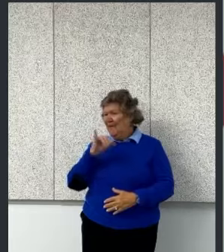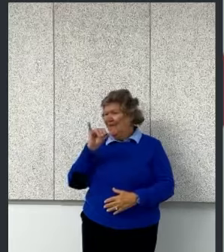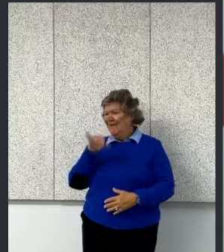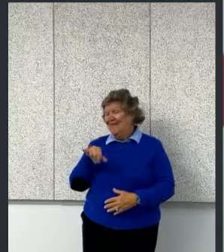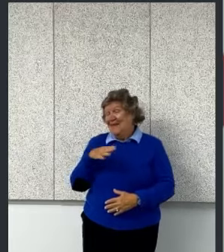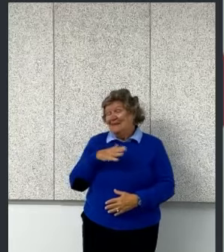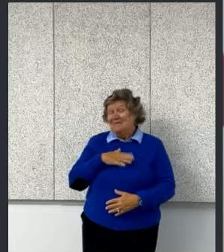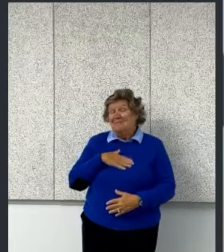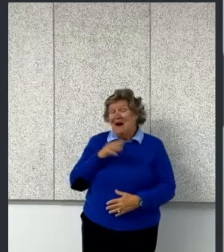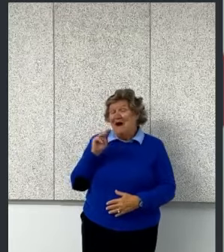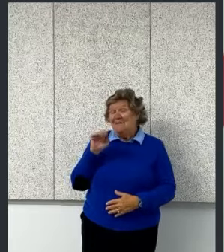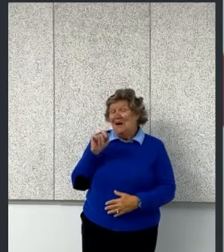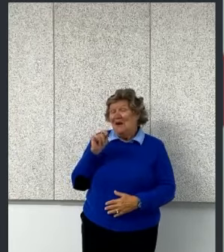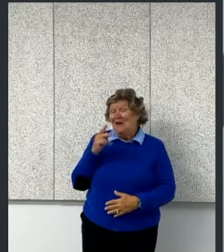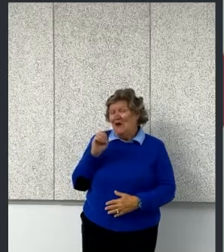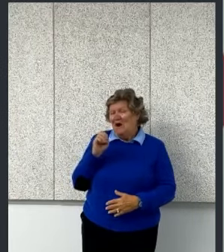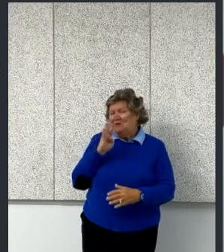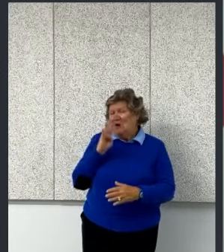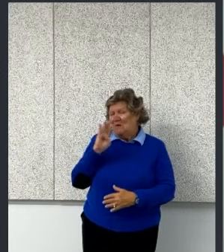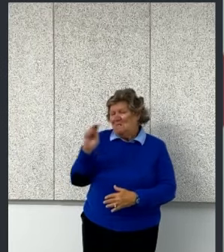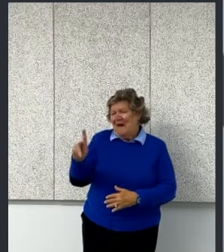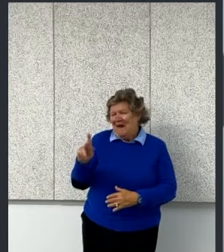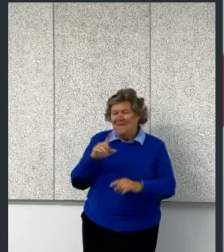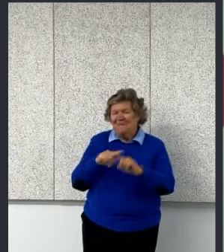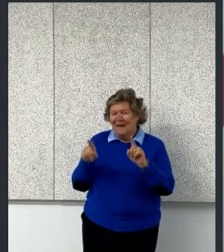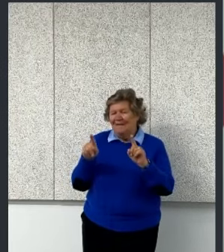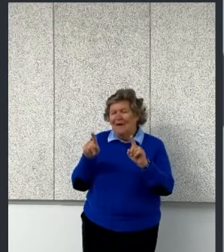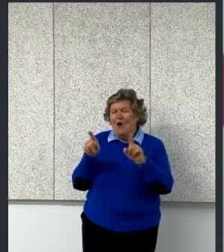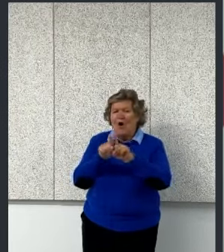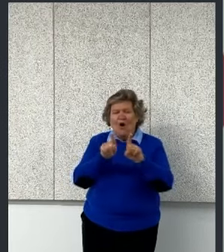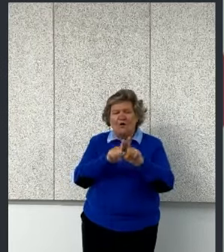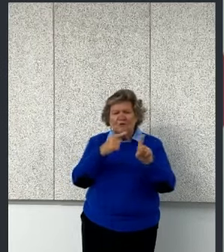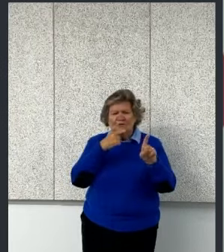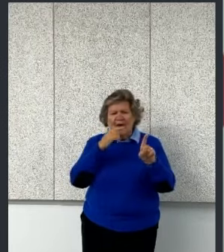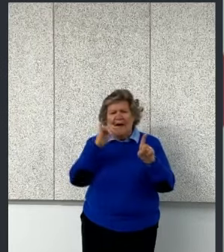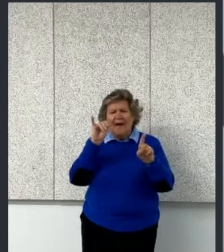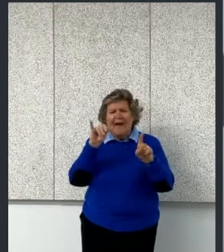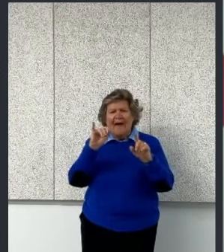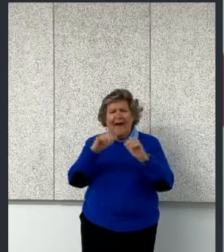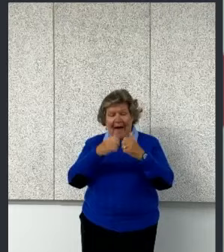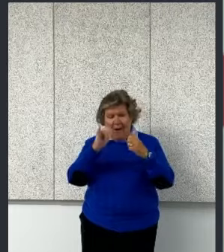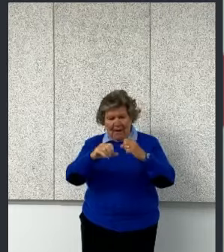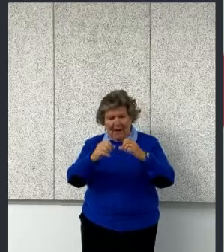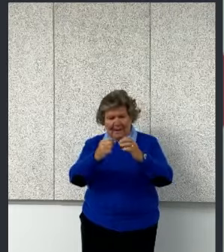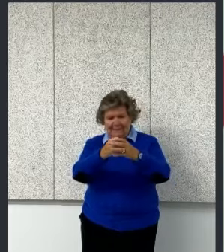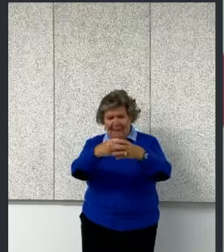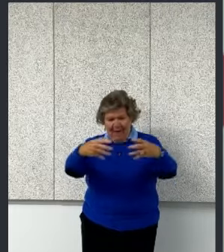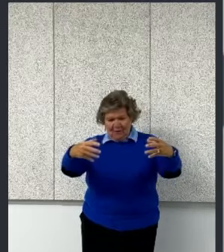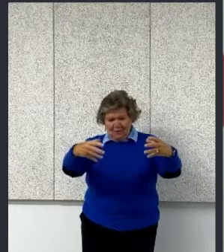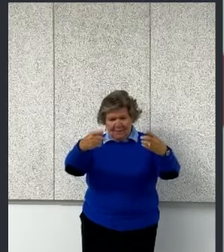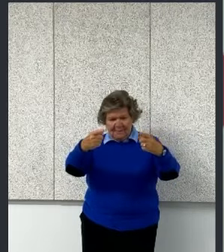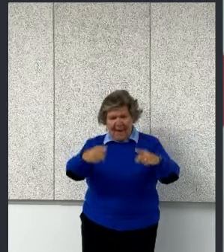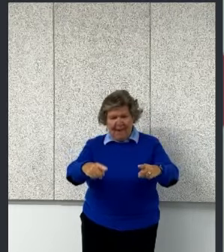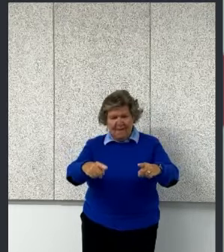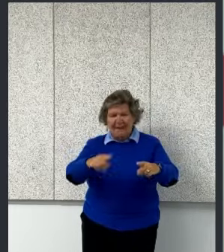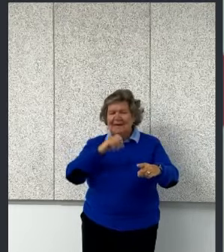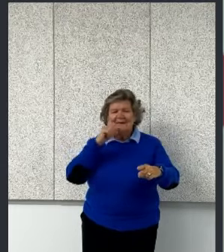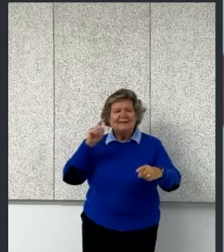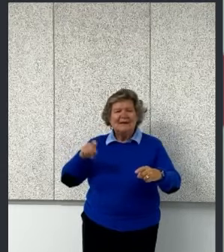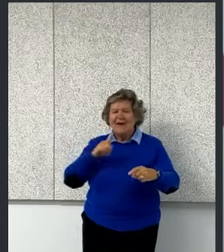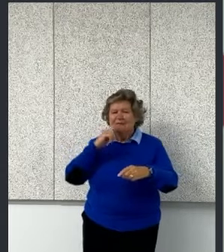my monologue talk back. But I would also say that in terms of how the expansion is happening, there are ways in which it's happening outside